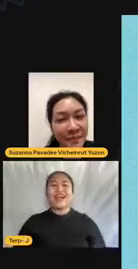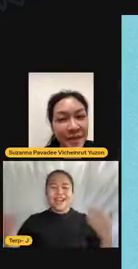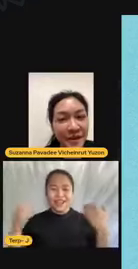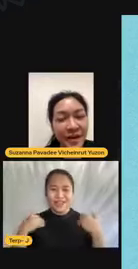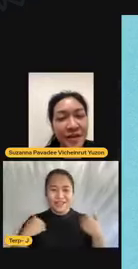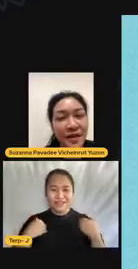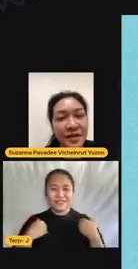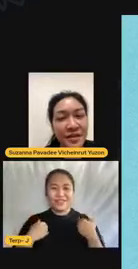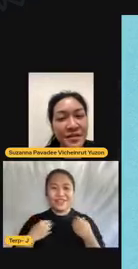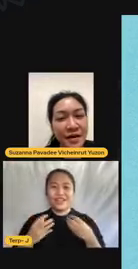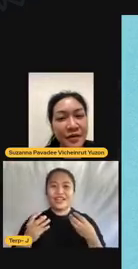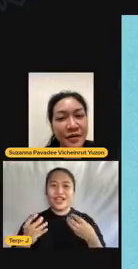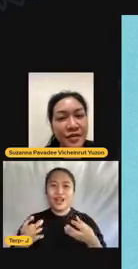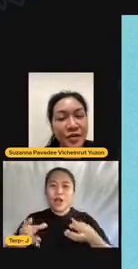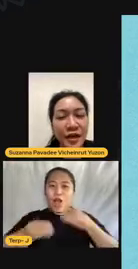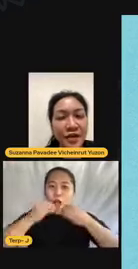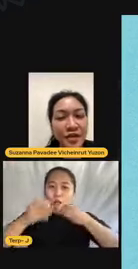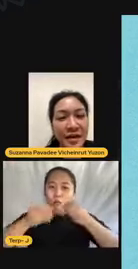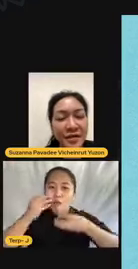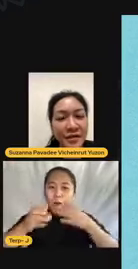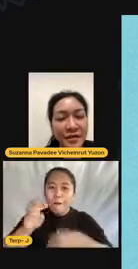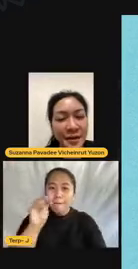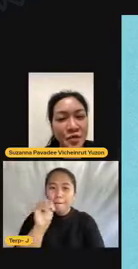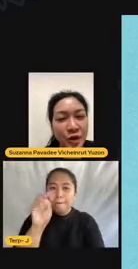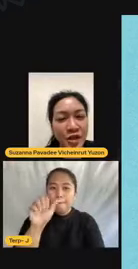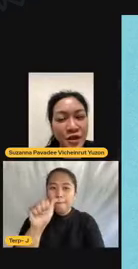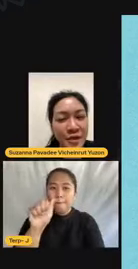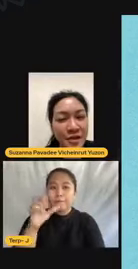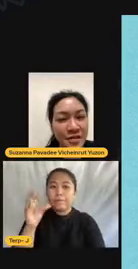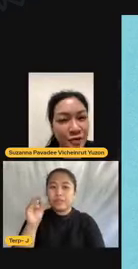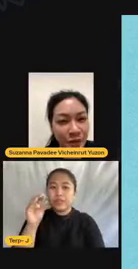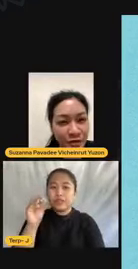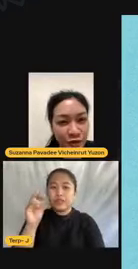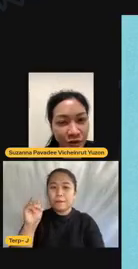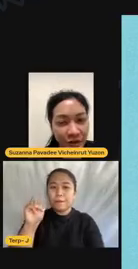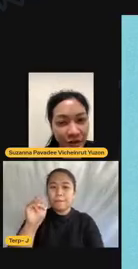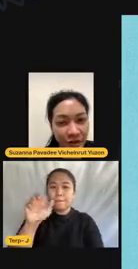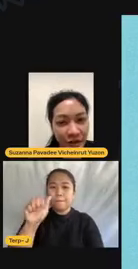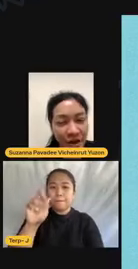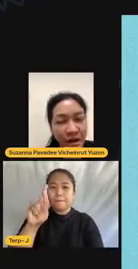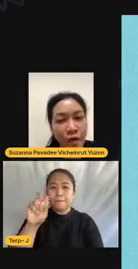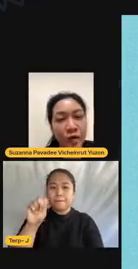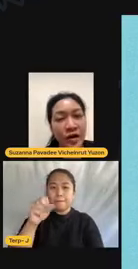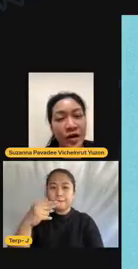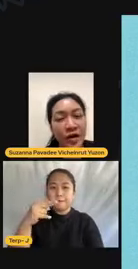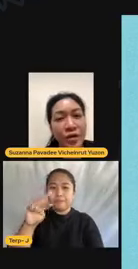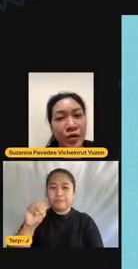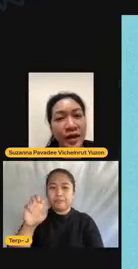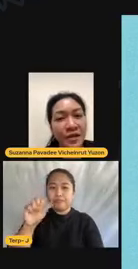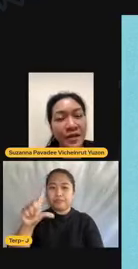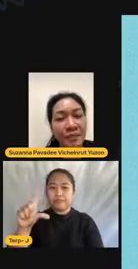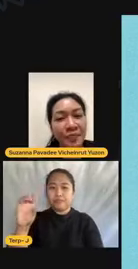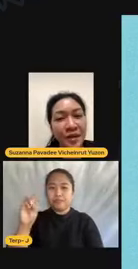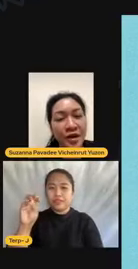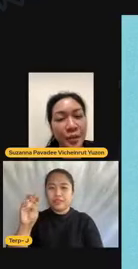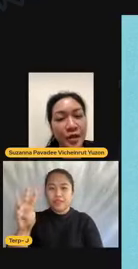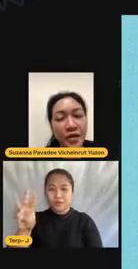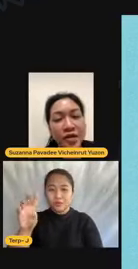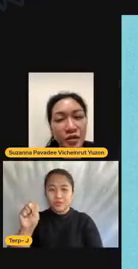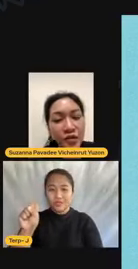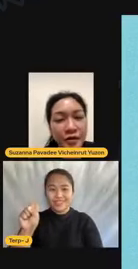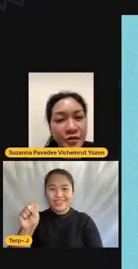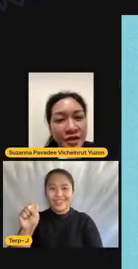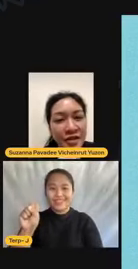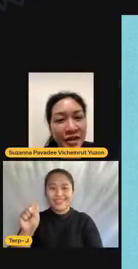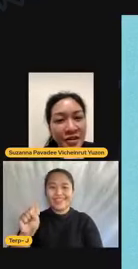their name, because that's how, so they understand sometimes why Joey doesn't speak so clearly. Or we would let them, you know,